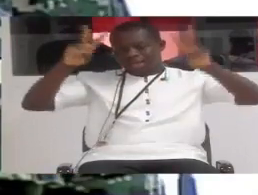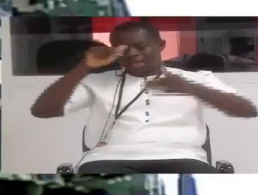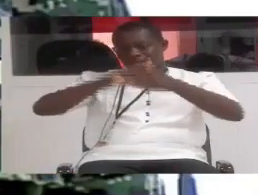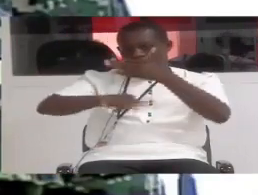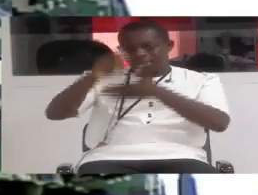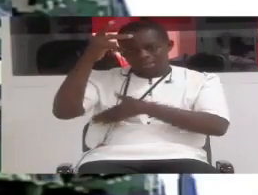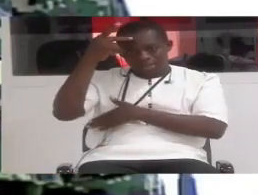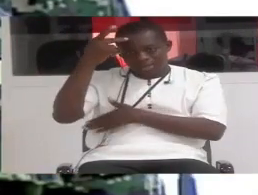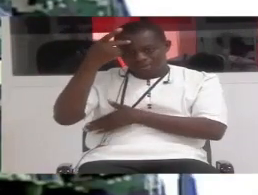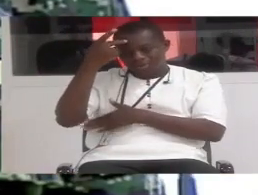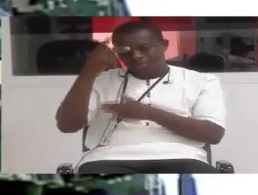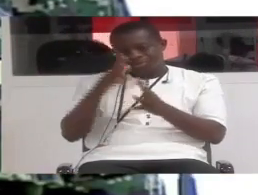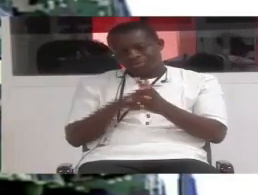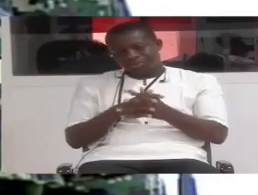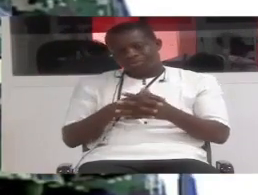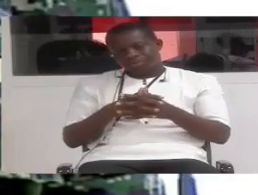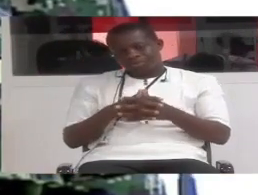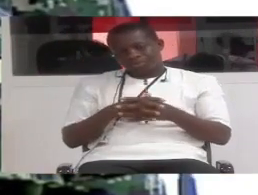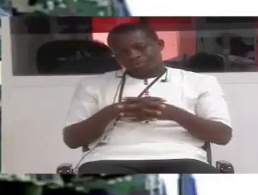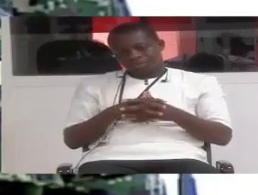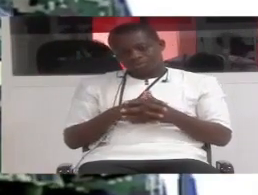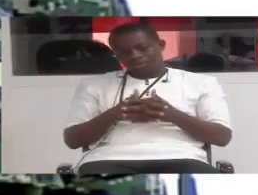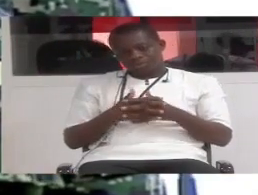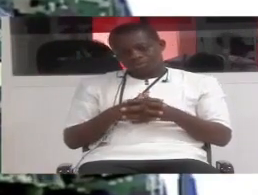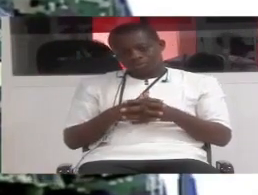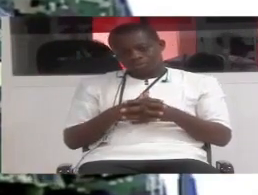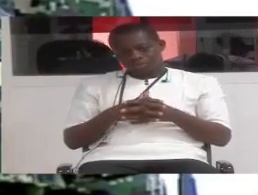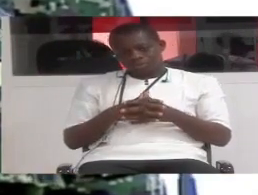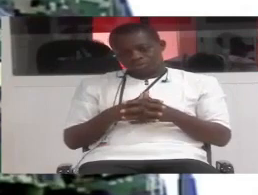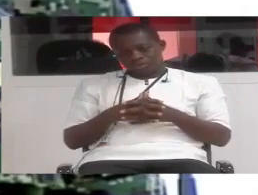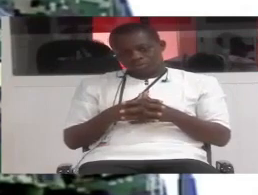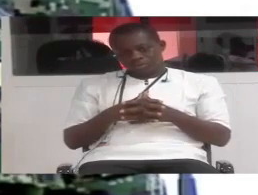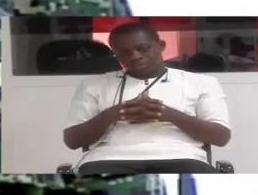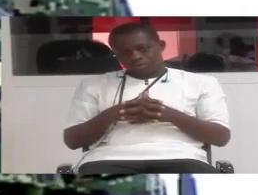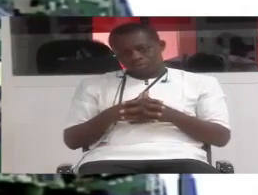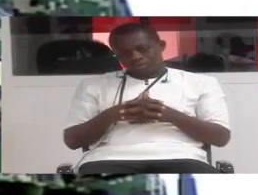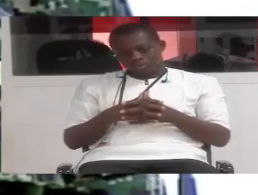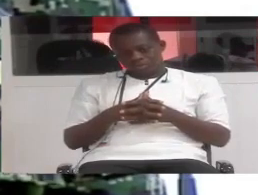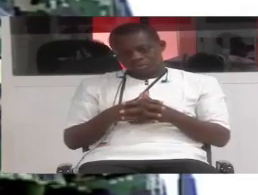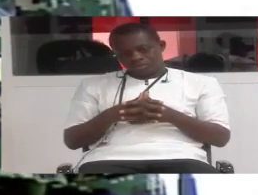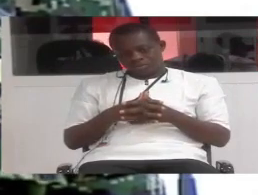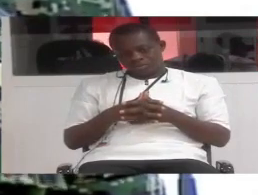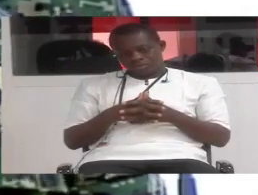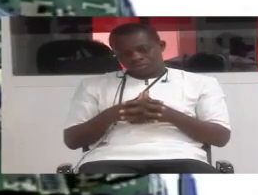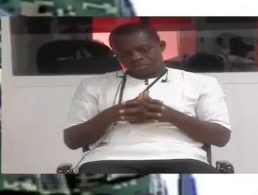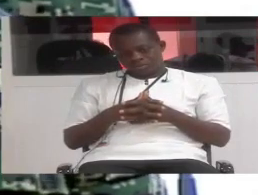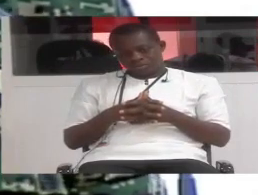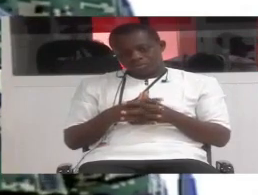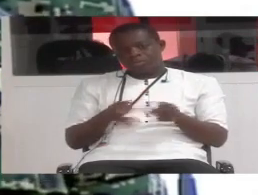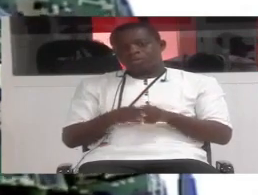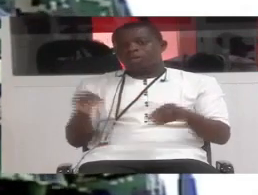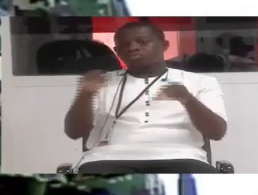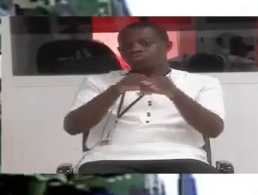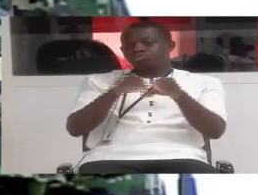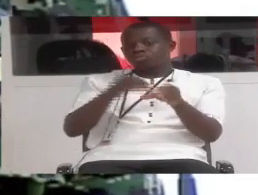ne General Sol Badji ne Yaya Jammeh dafa bëgg gis ñaari xalé ñaari ndaw yoy. Ñu duggal leen ci